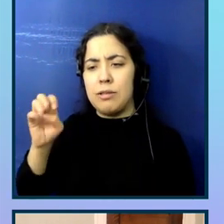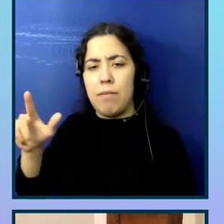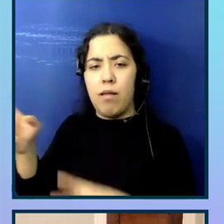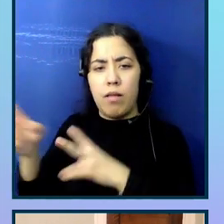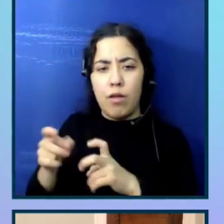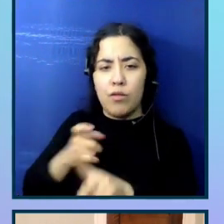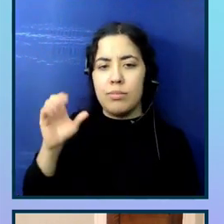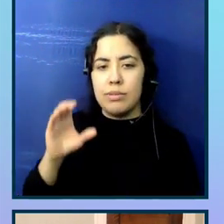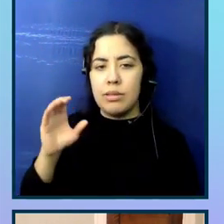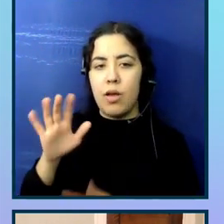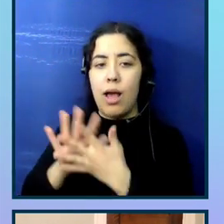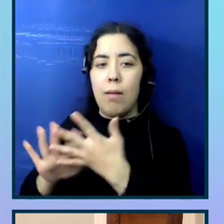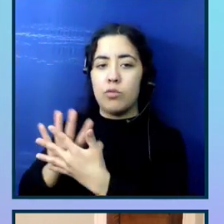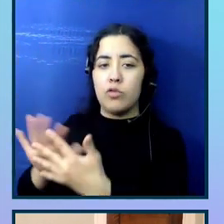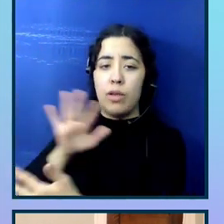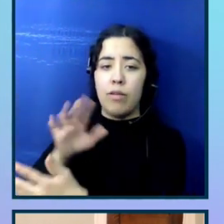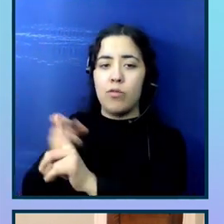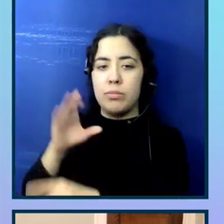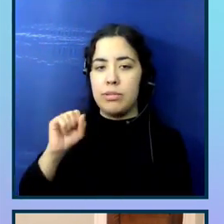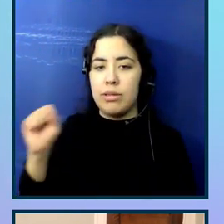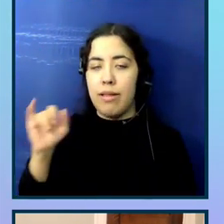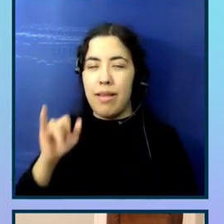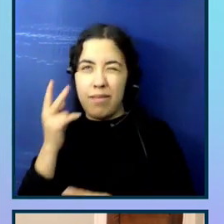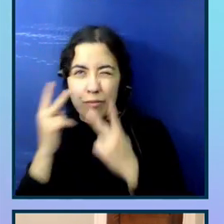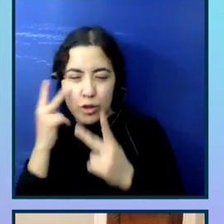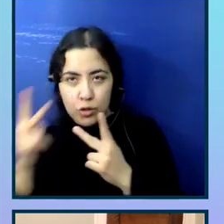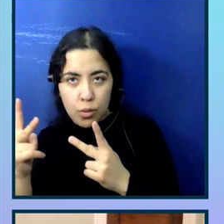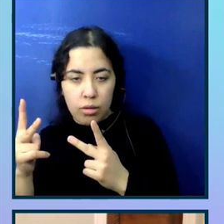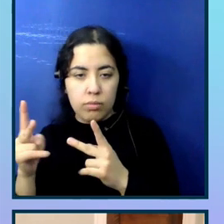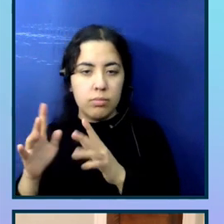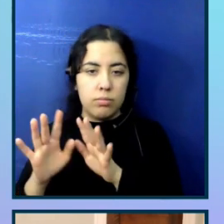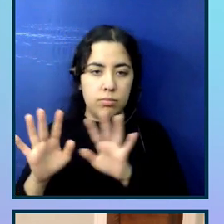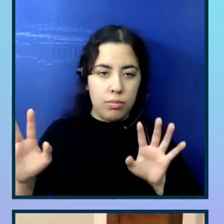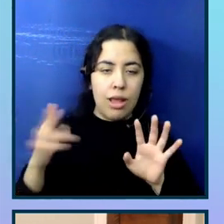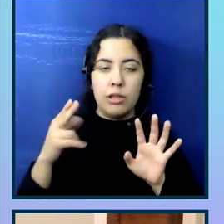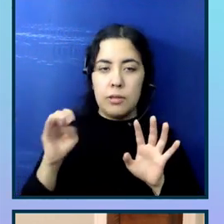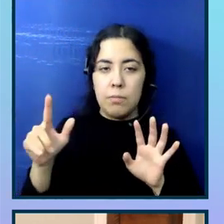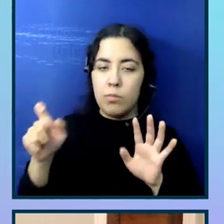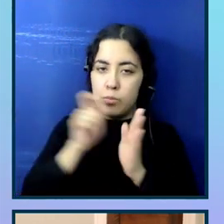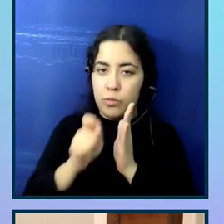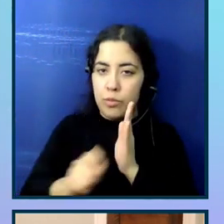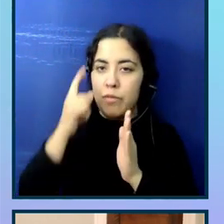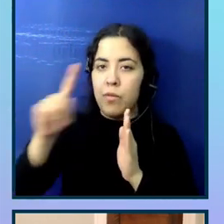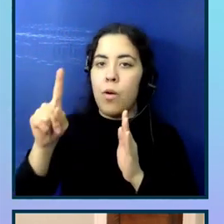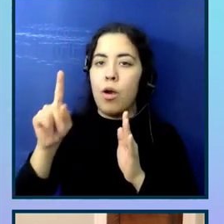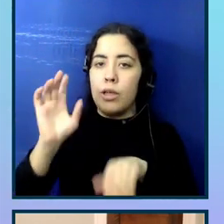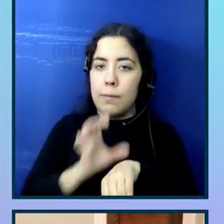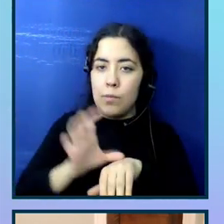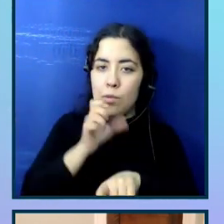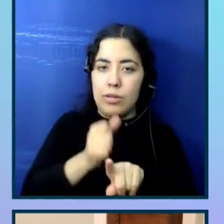CSS, or the visual layer of the web. HTML is supposed to be written for computers to